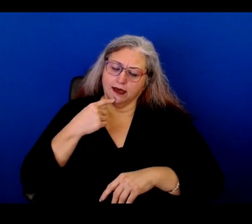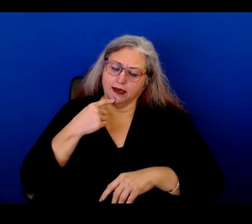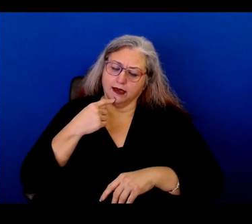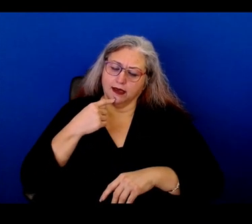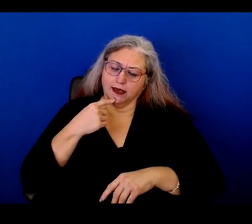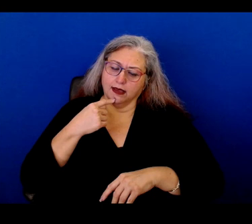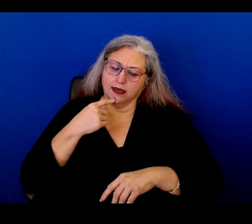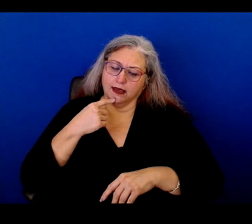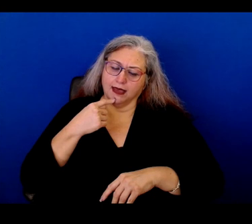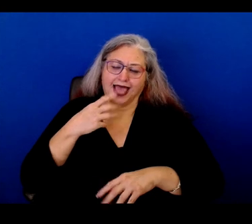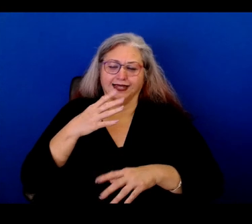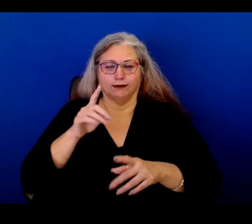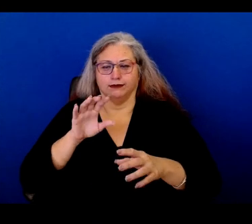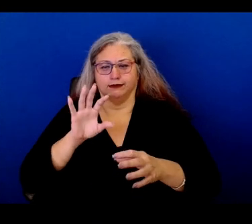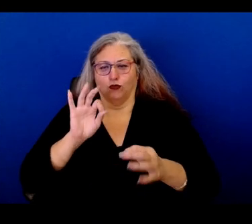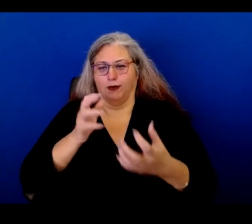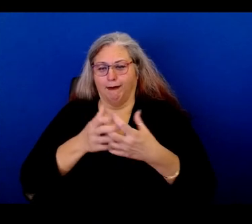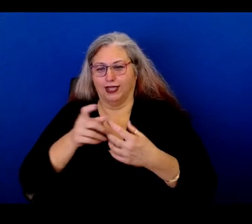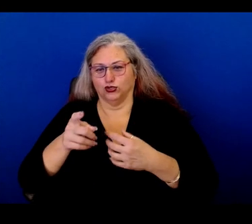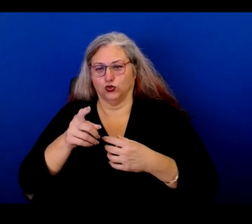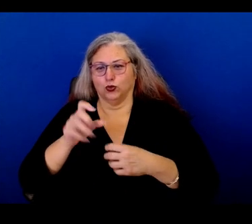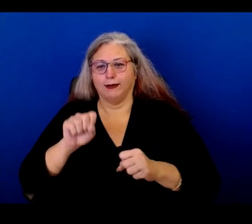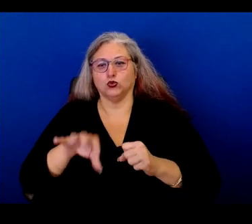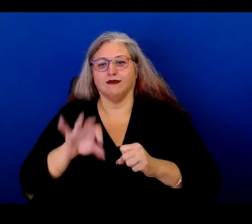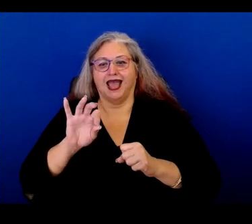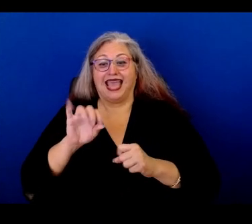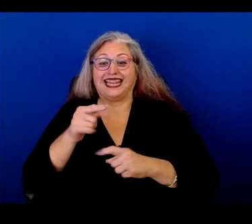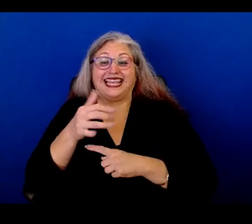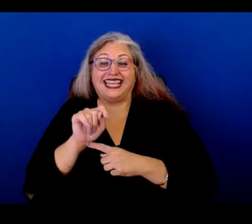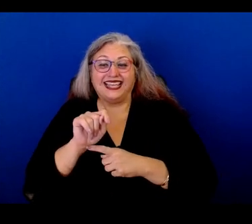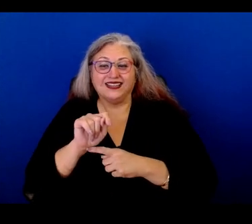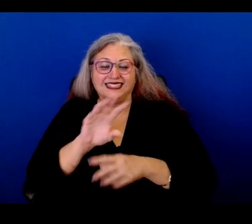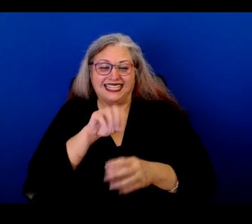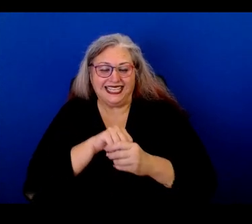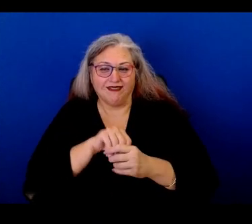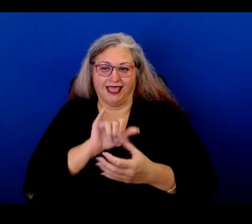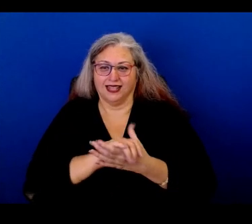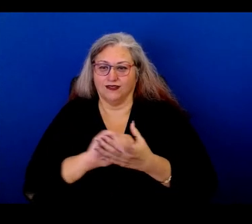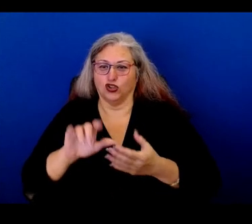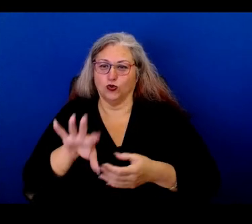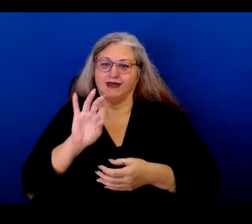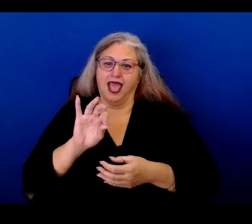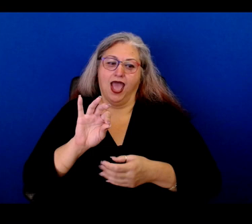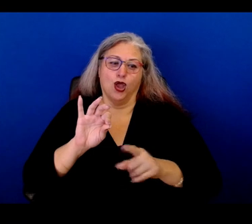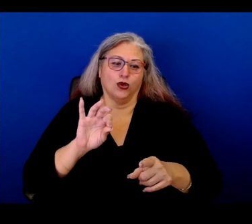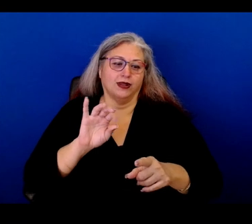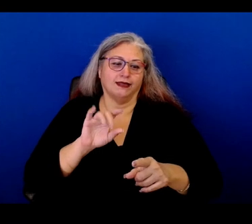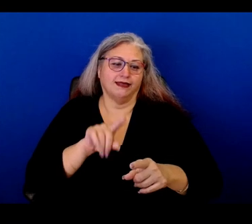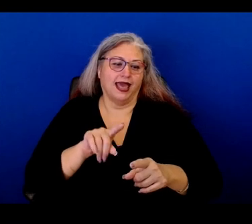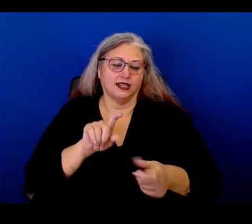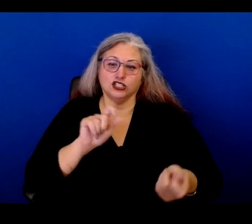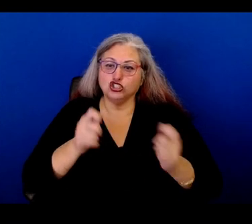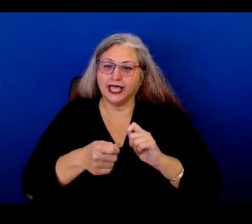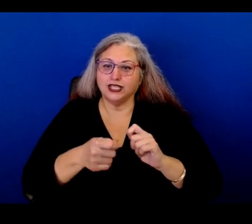and it's so characteristic of you, to find, you found gifts even in that. Like, you found the gift in the changes